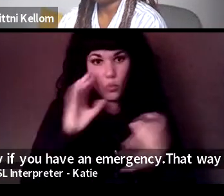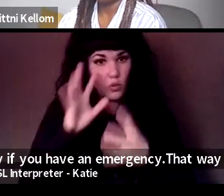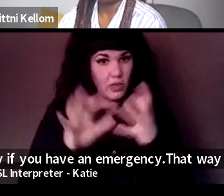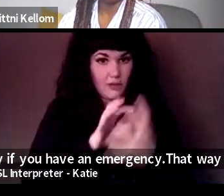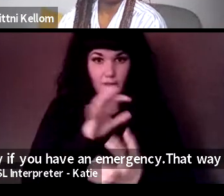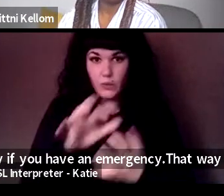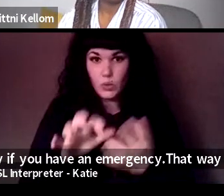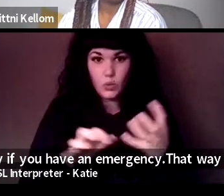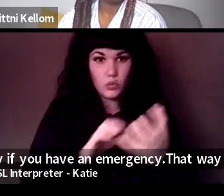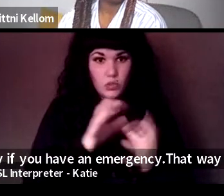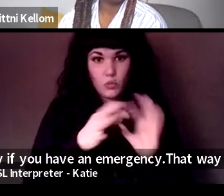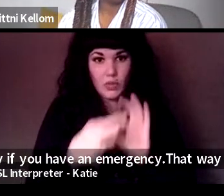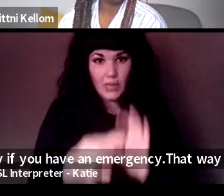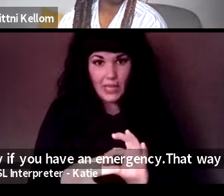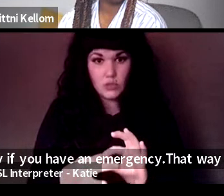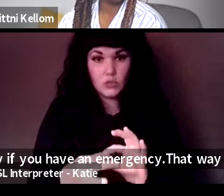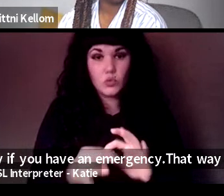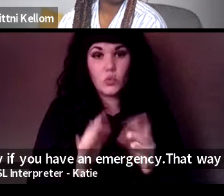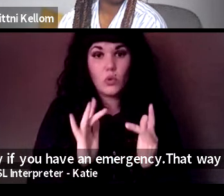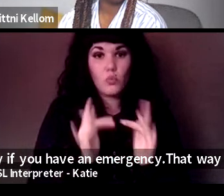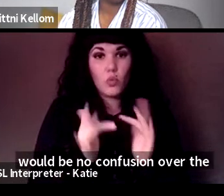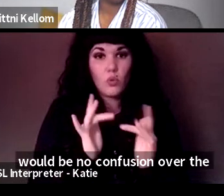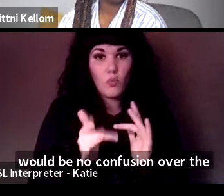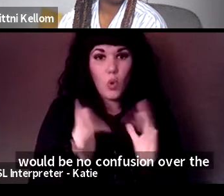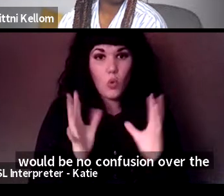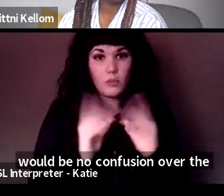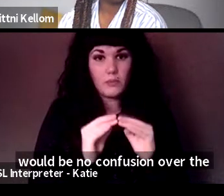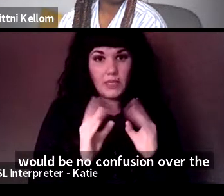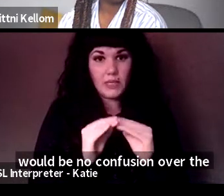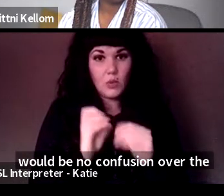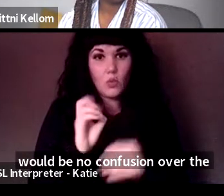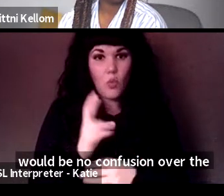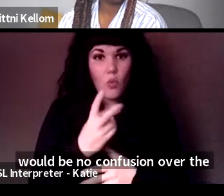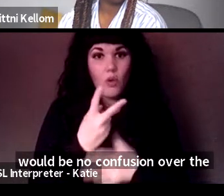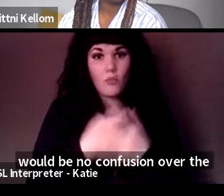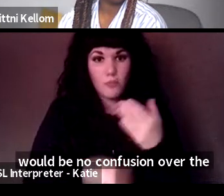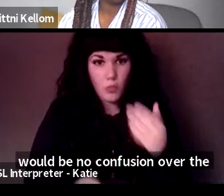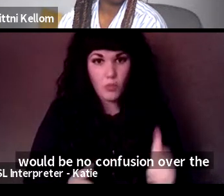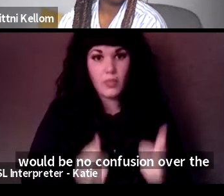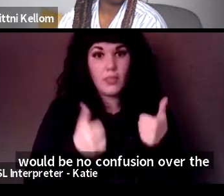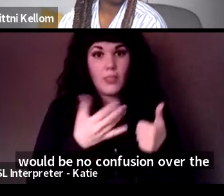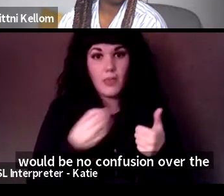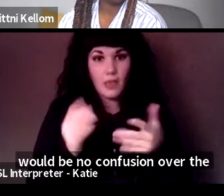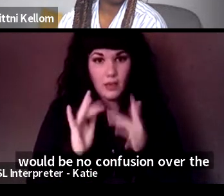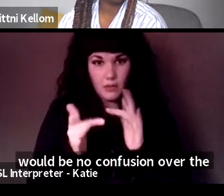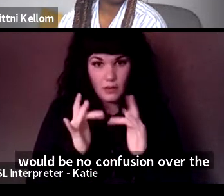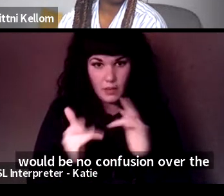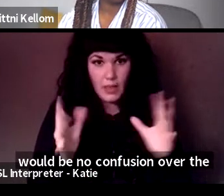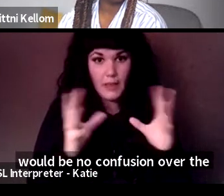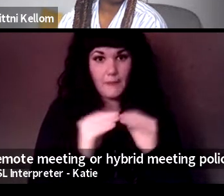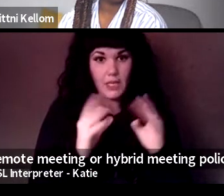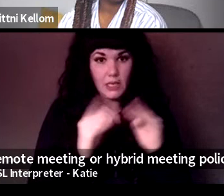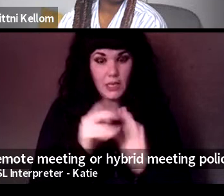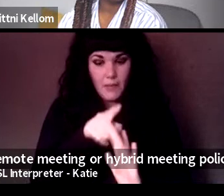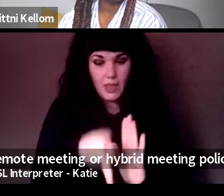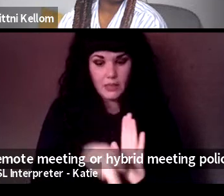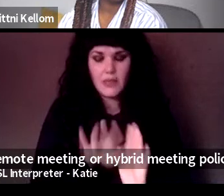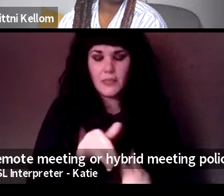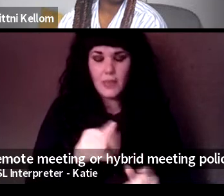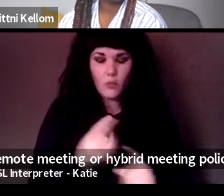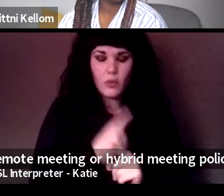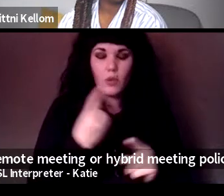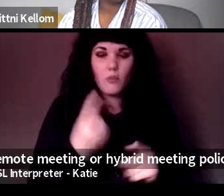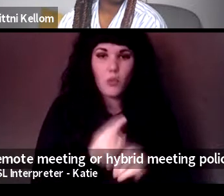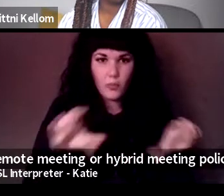over the remote meeting or hybrid meeting policy. So that would be an appropriate action to